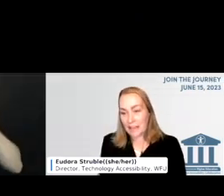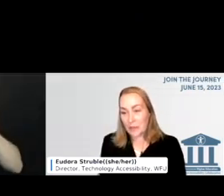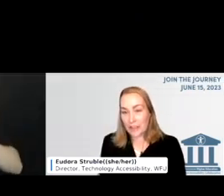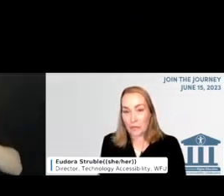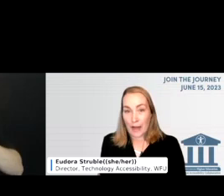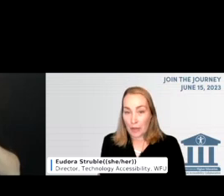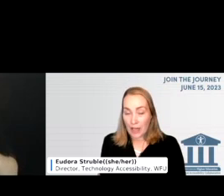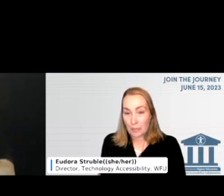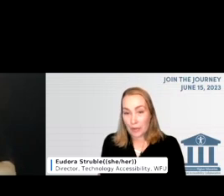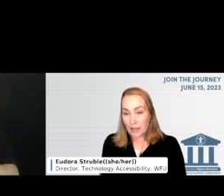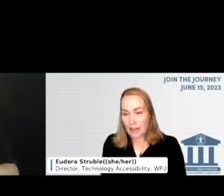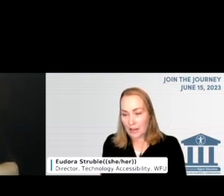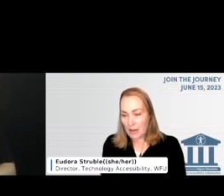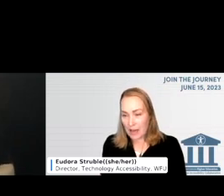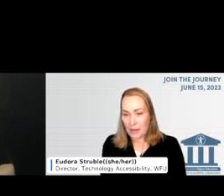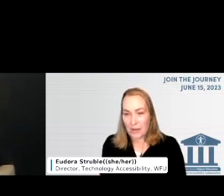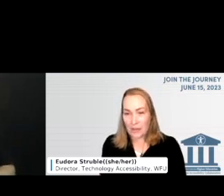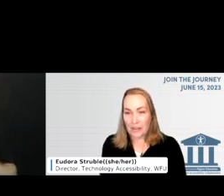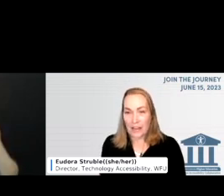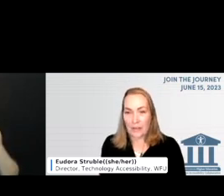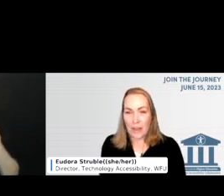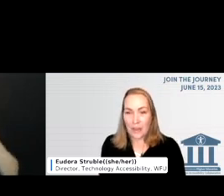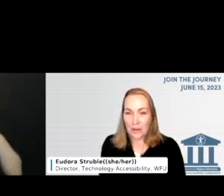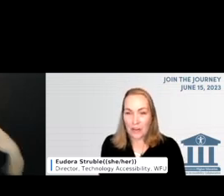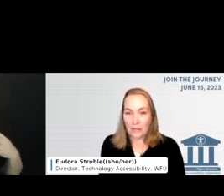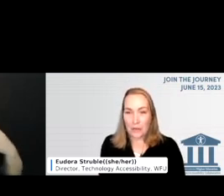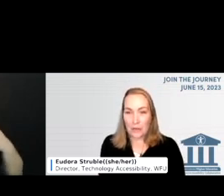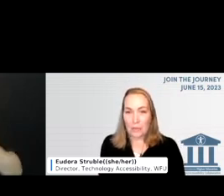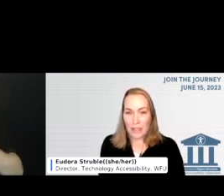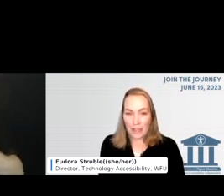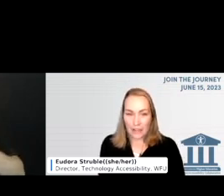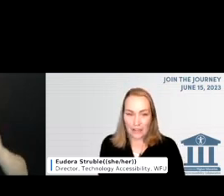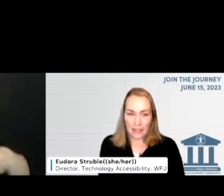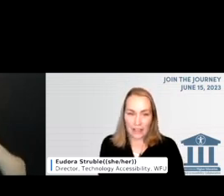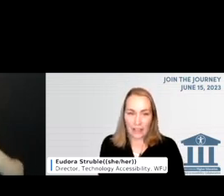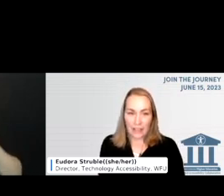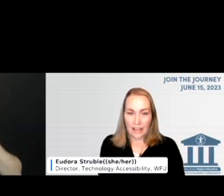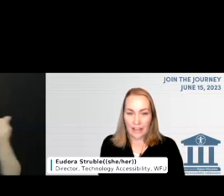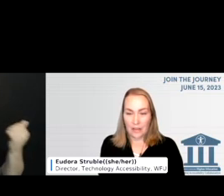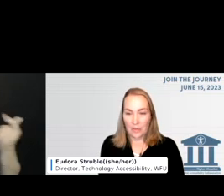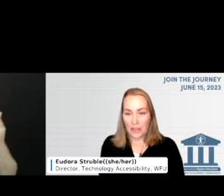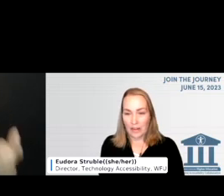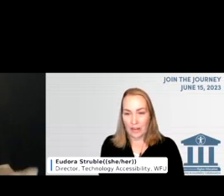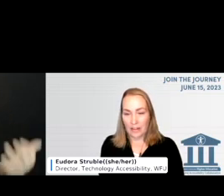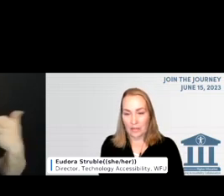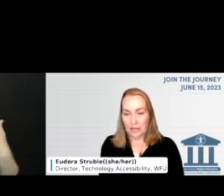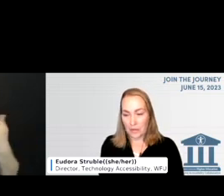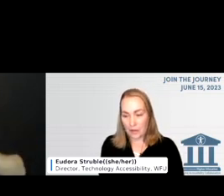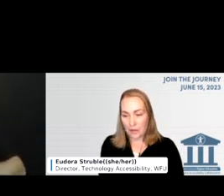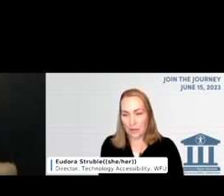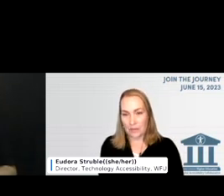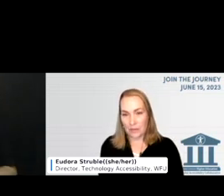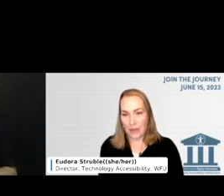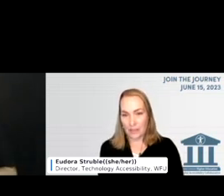And as we wrap up, I will thank you all for being here today. We are